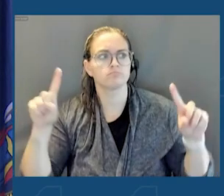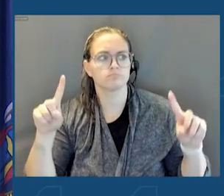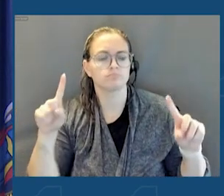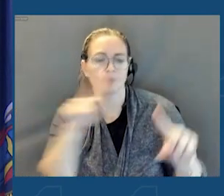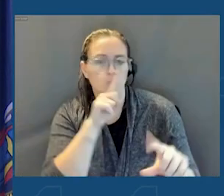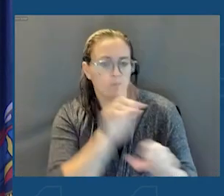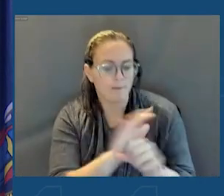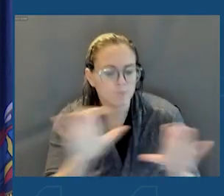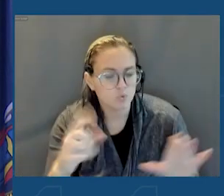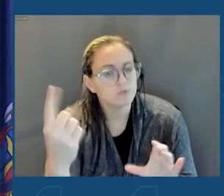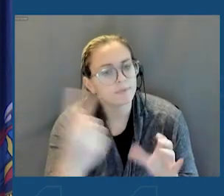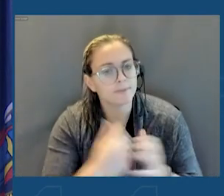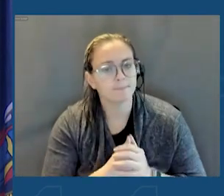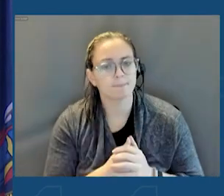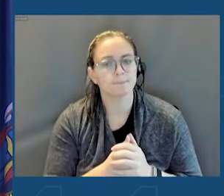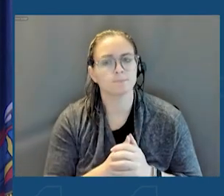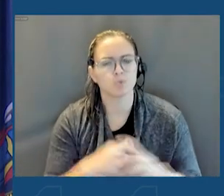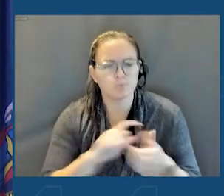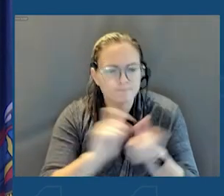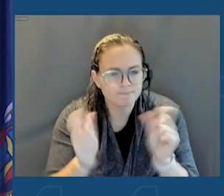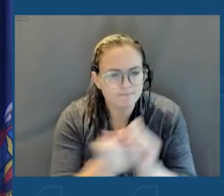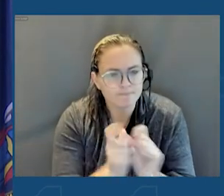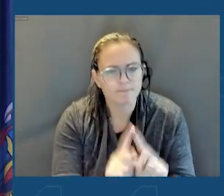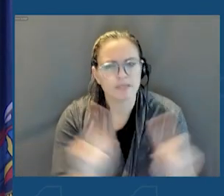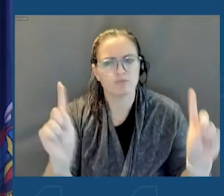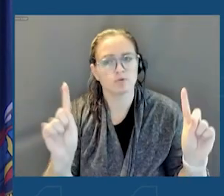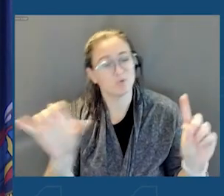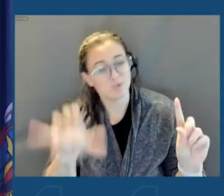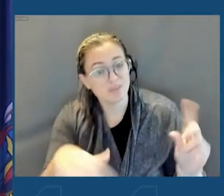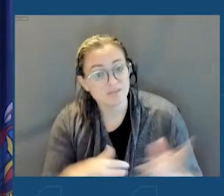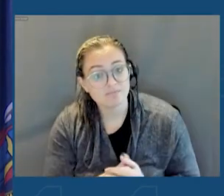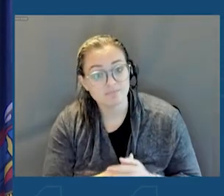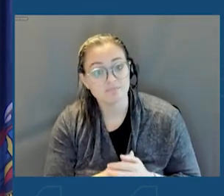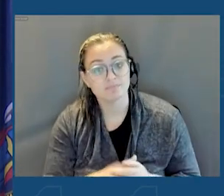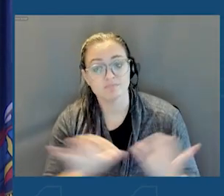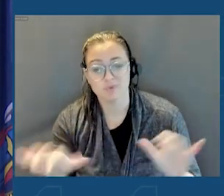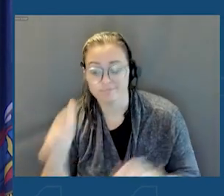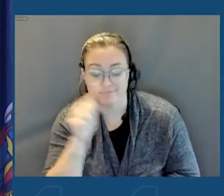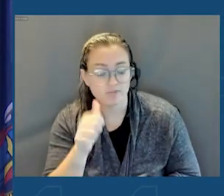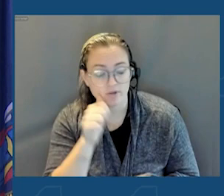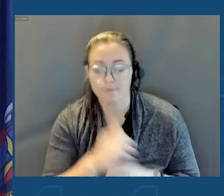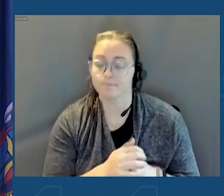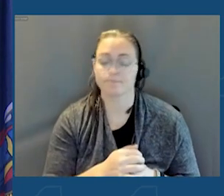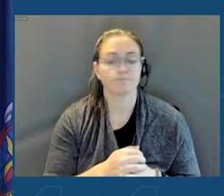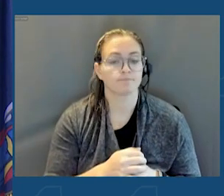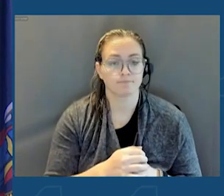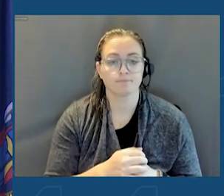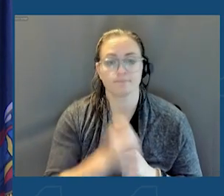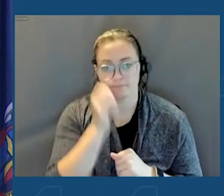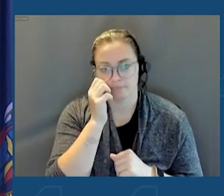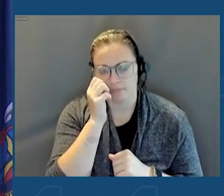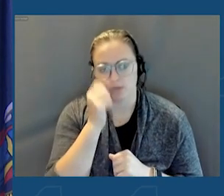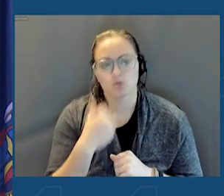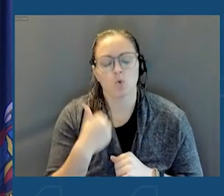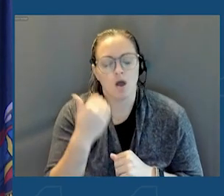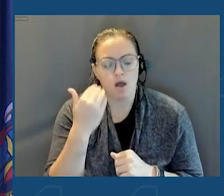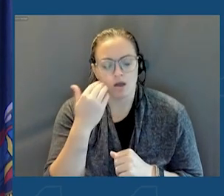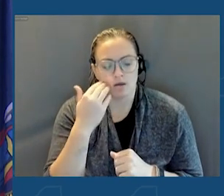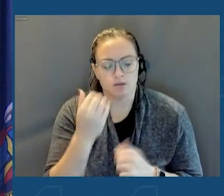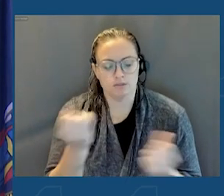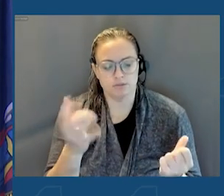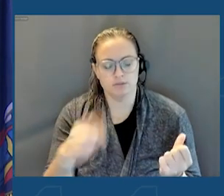do something different. And we're doing that. We're doing it every day. Now, I know that for many of you